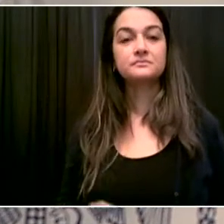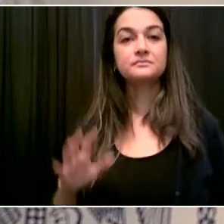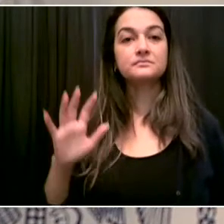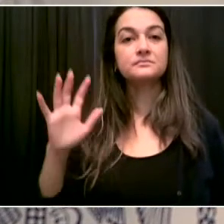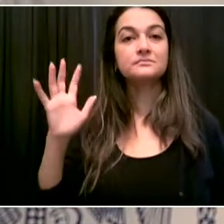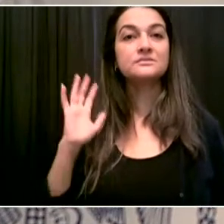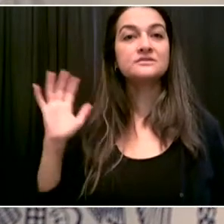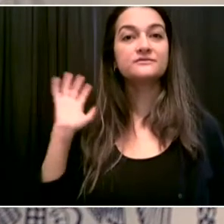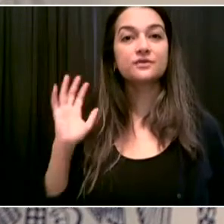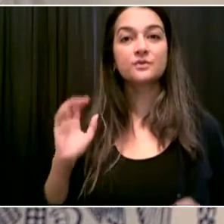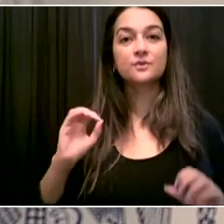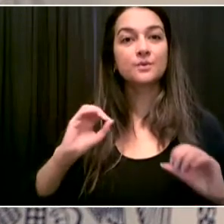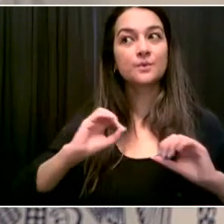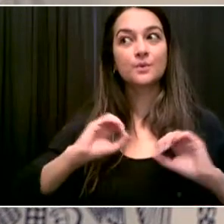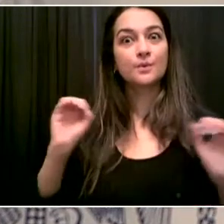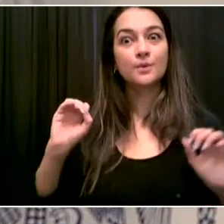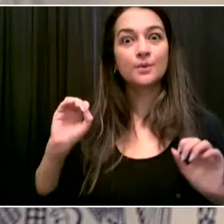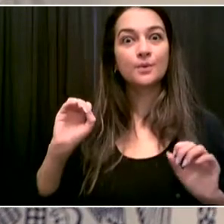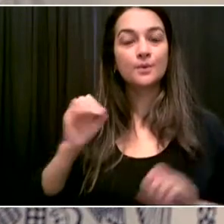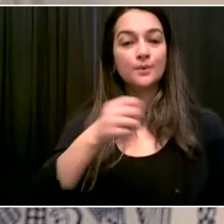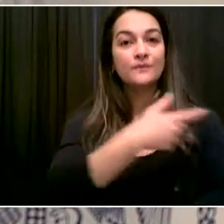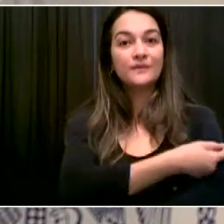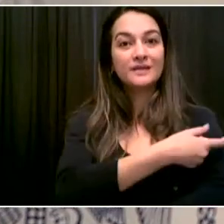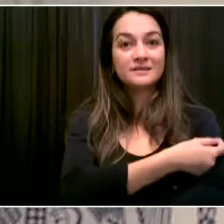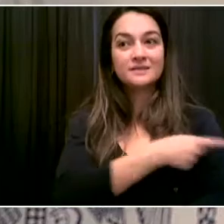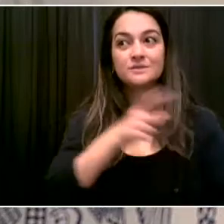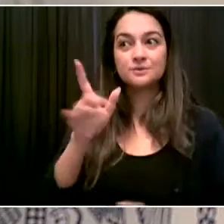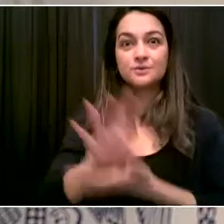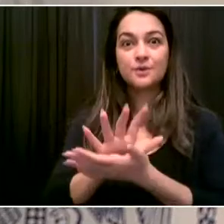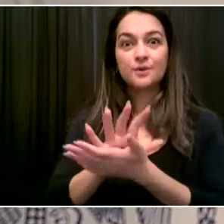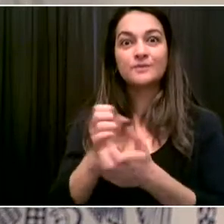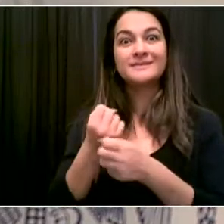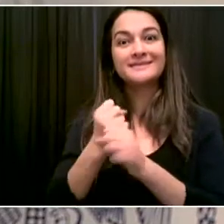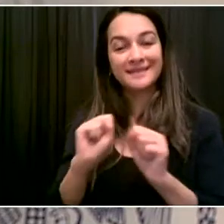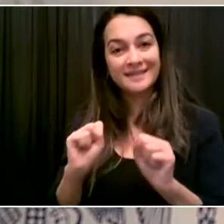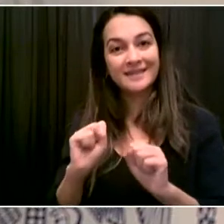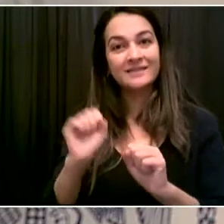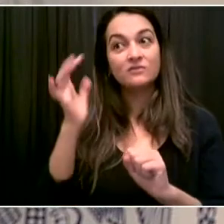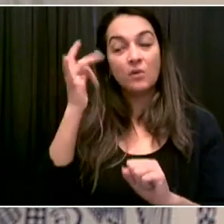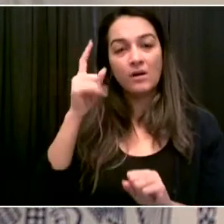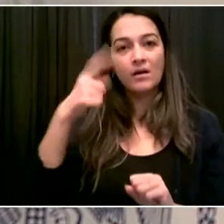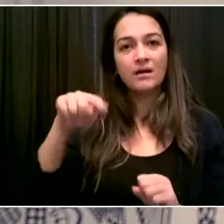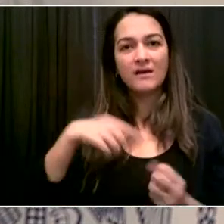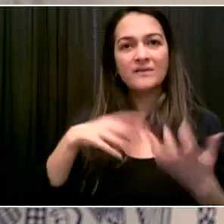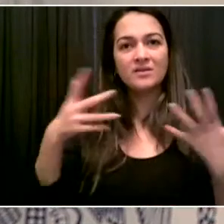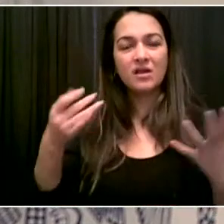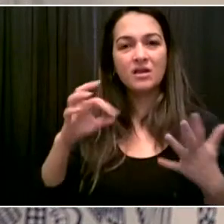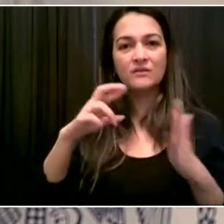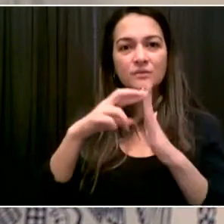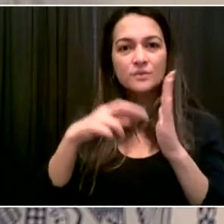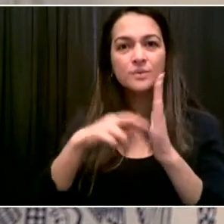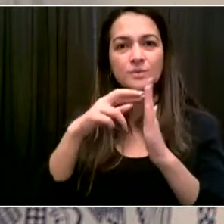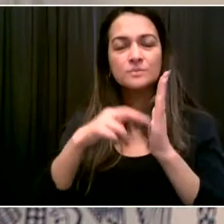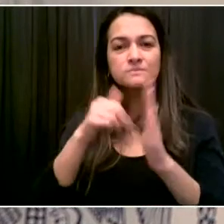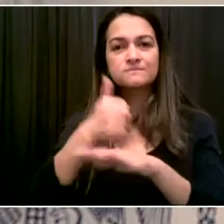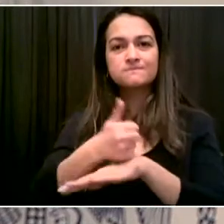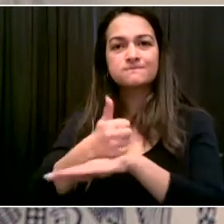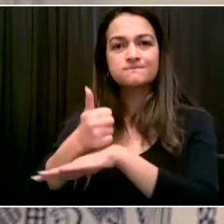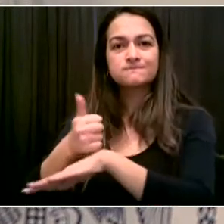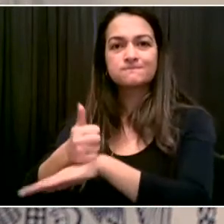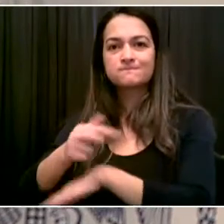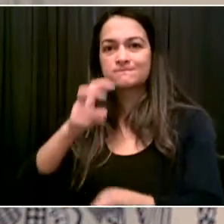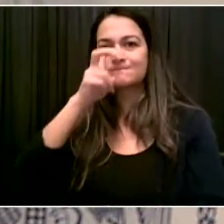safe. Pre-vaccination, how much we were able to address this challenge. And we're going to do it again. Dr. Choksi.